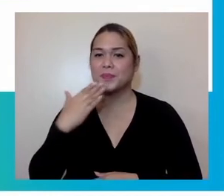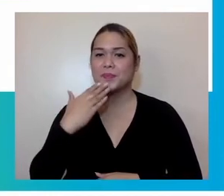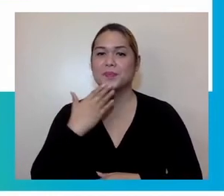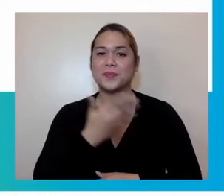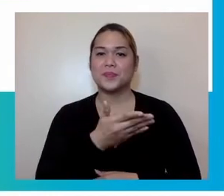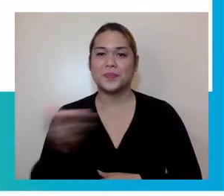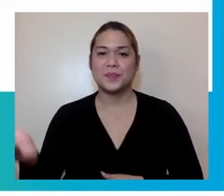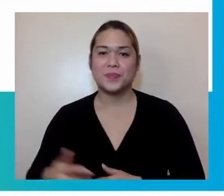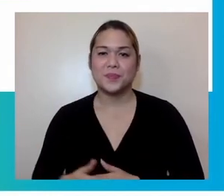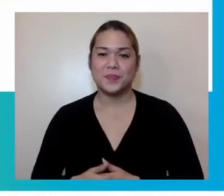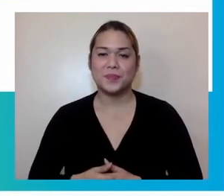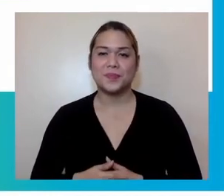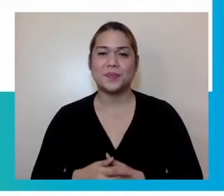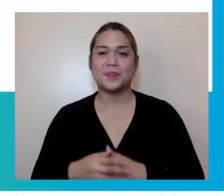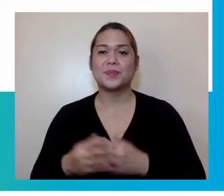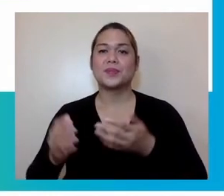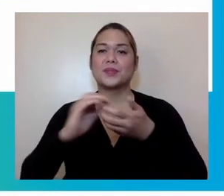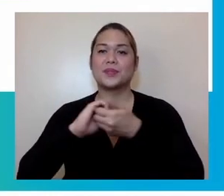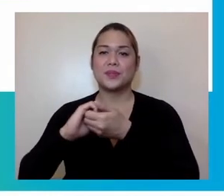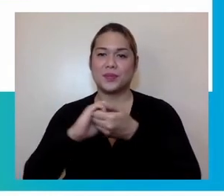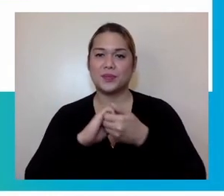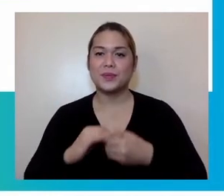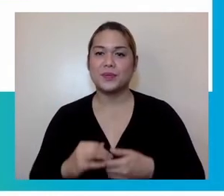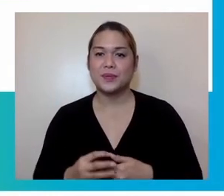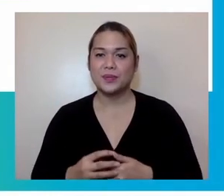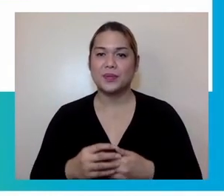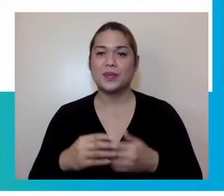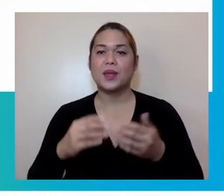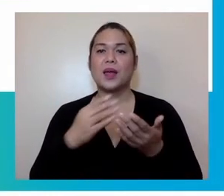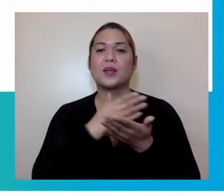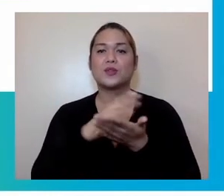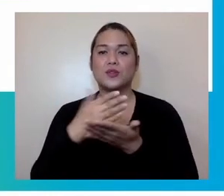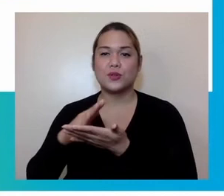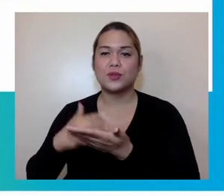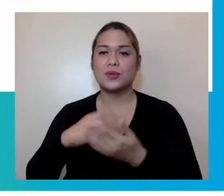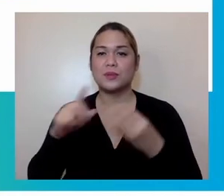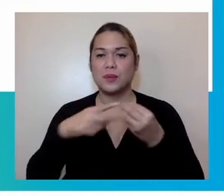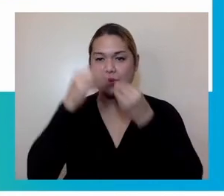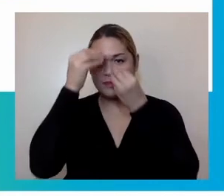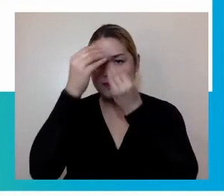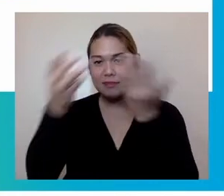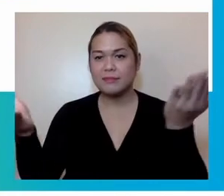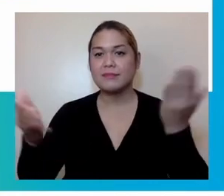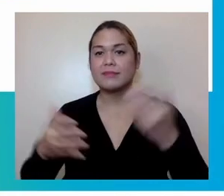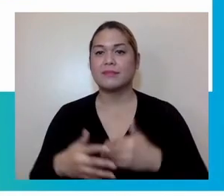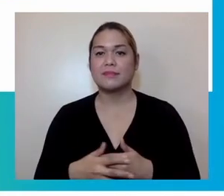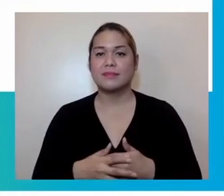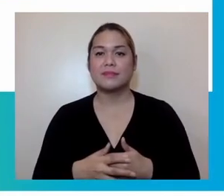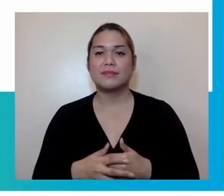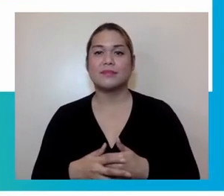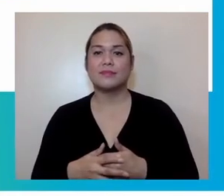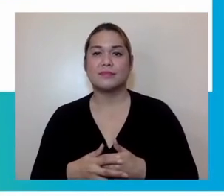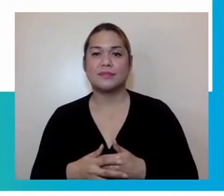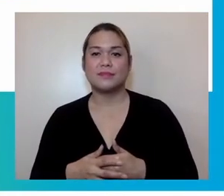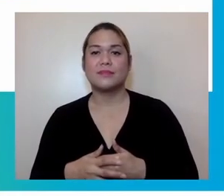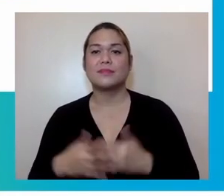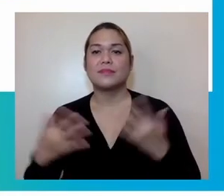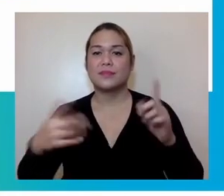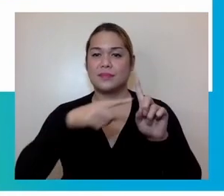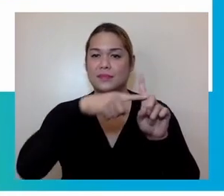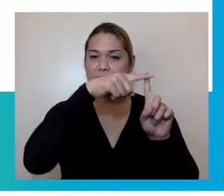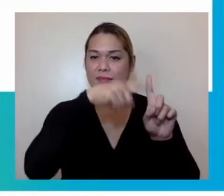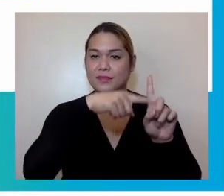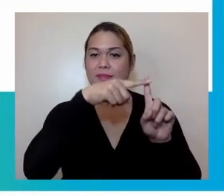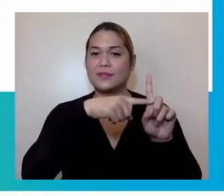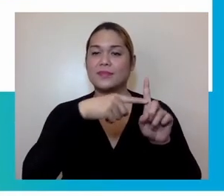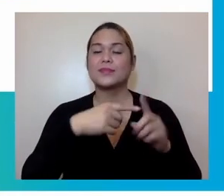to ADB, geothermal, Paris goal, etc. Good afternoon, ED Fisher, and good afternoon, everyone. So